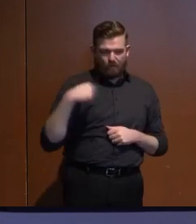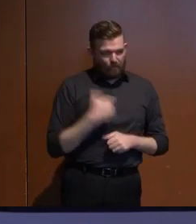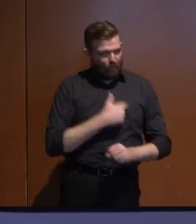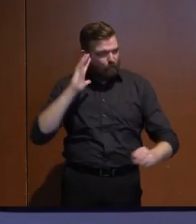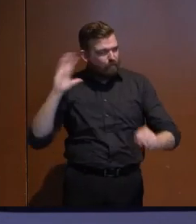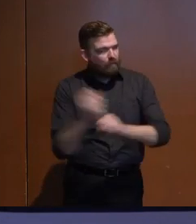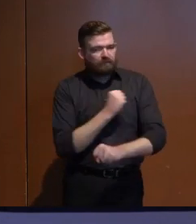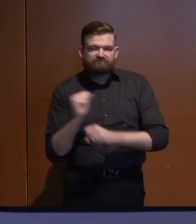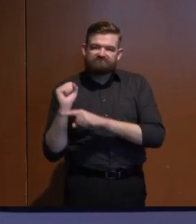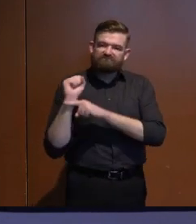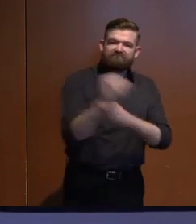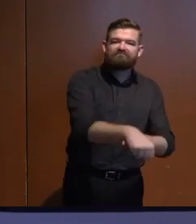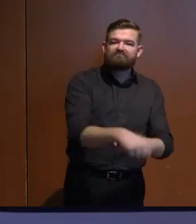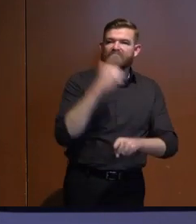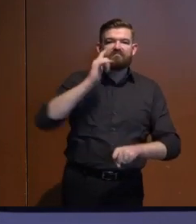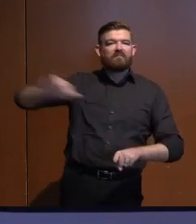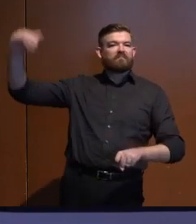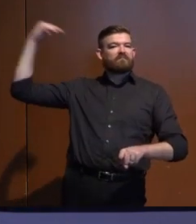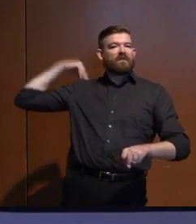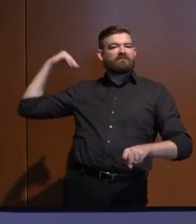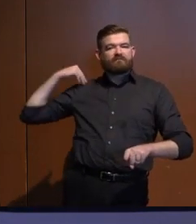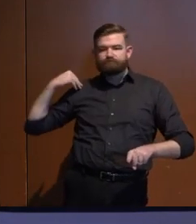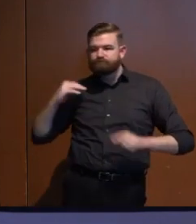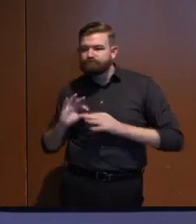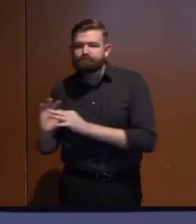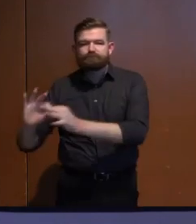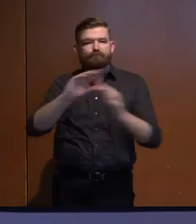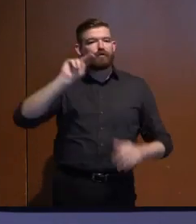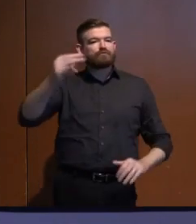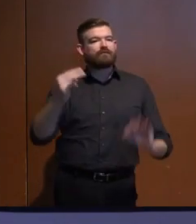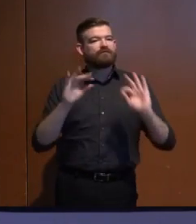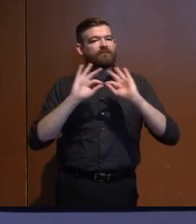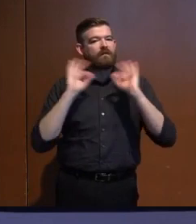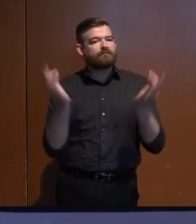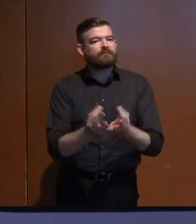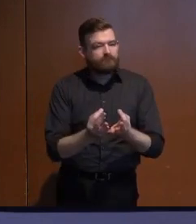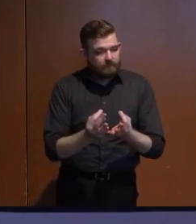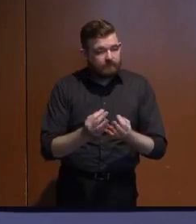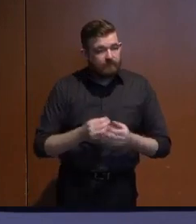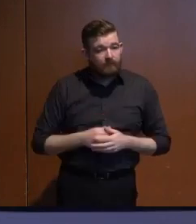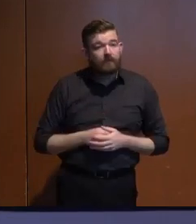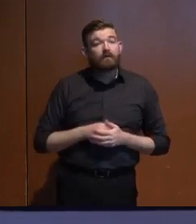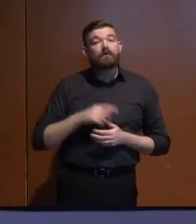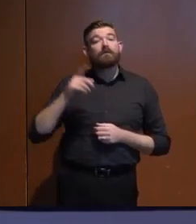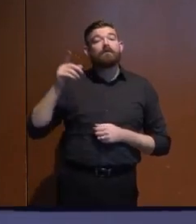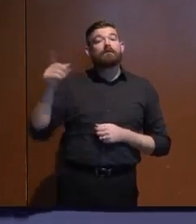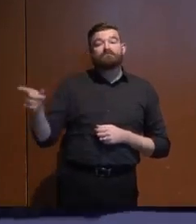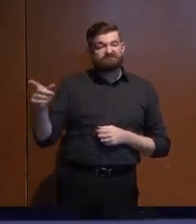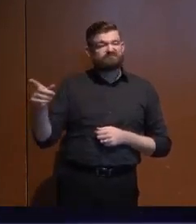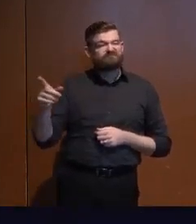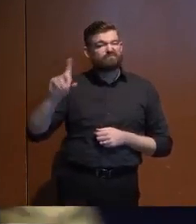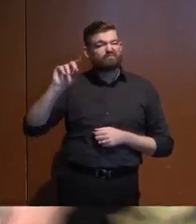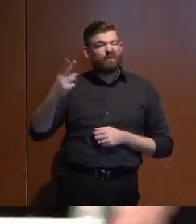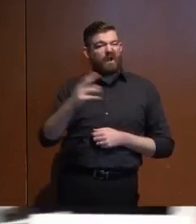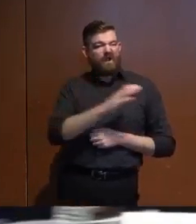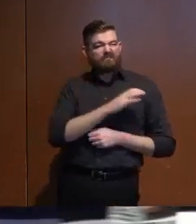that, please help me welcome the woman who needs no introduction, the Commissioner of the Department of Health, Judy Persichilli. Thank you,